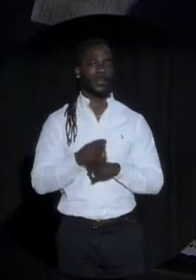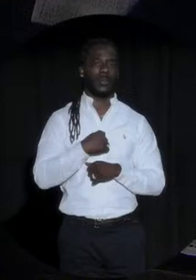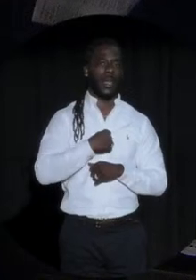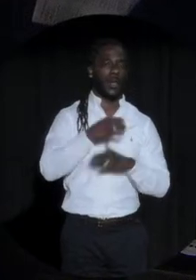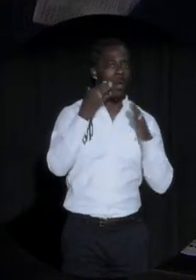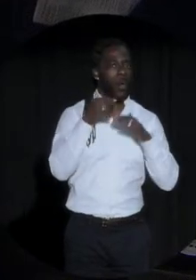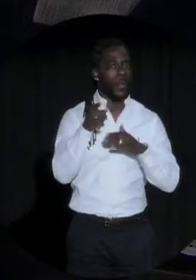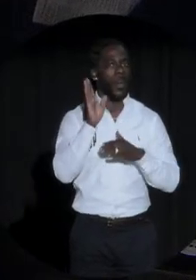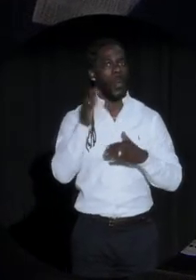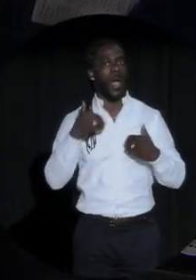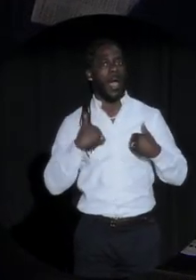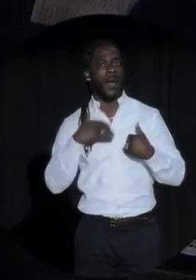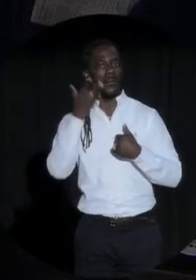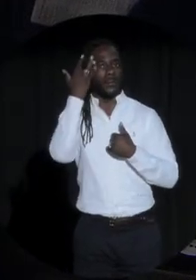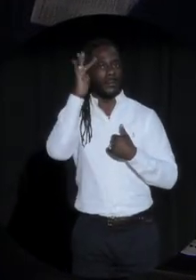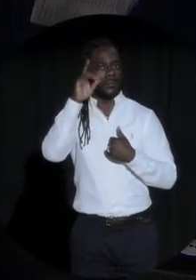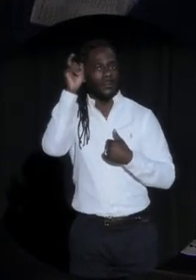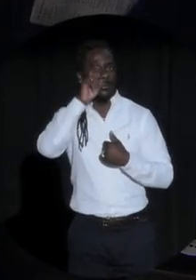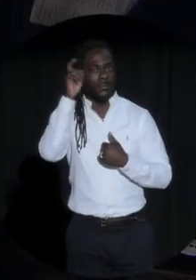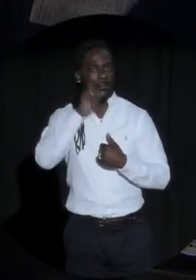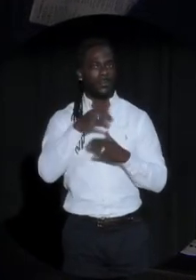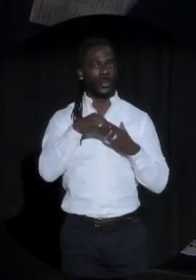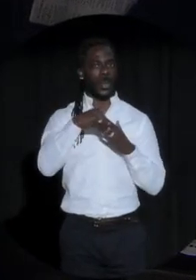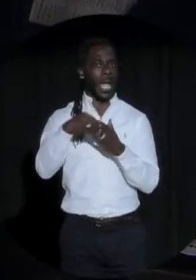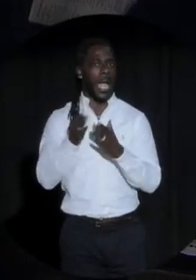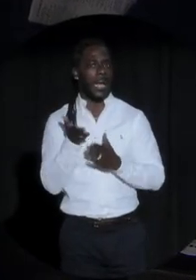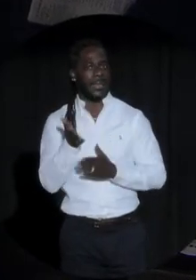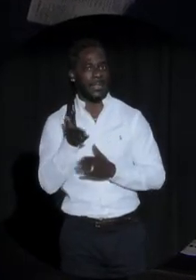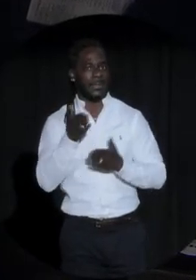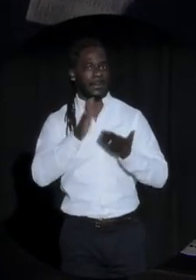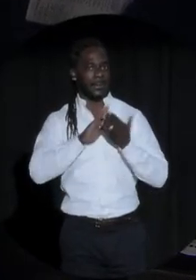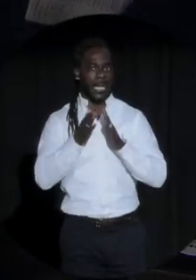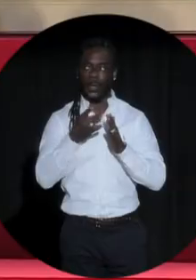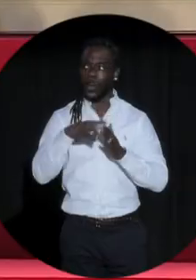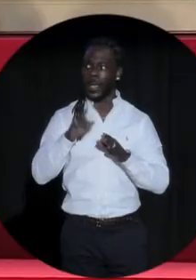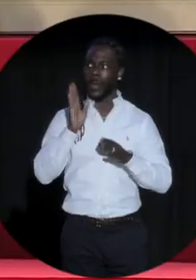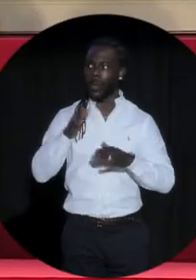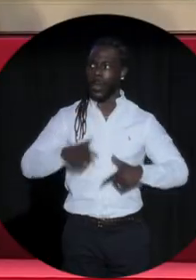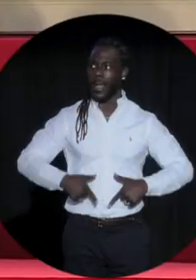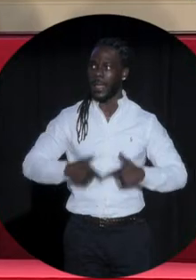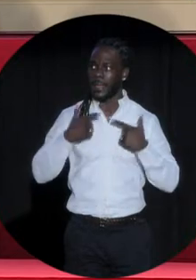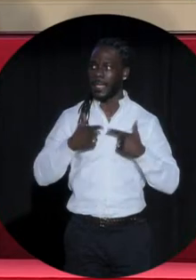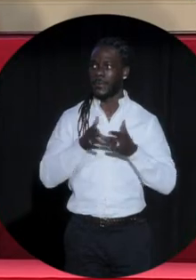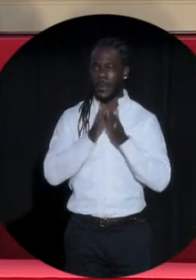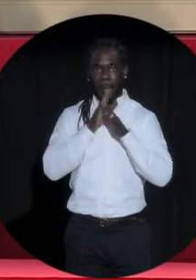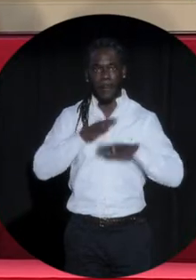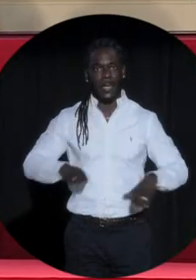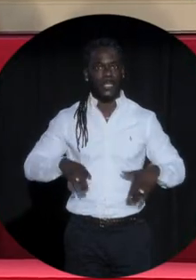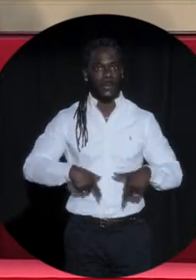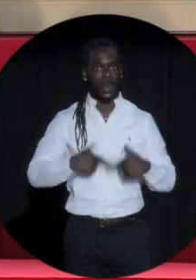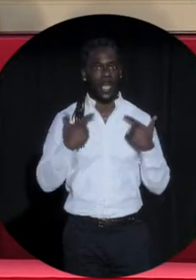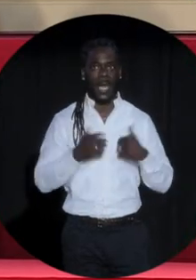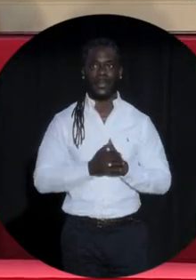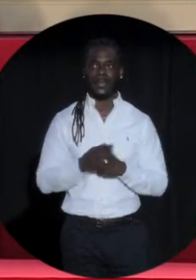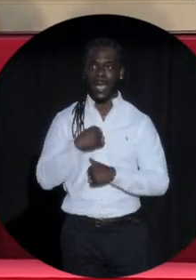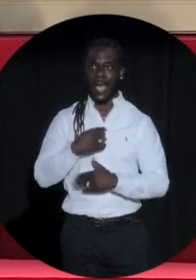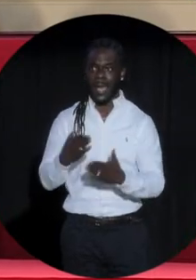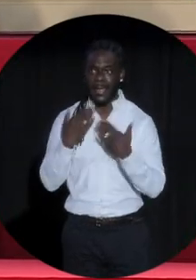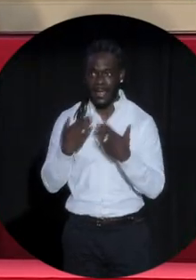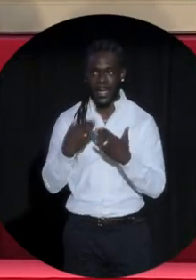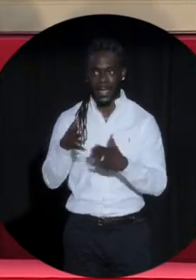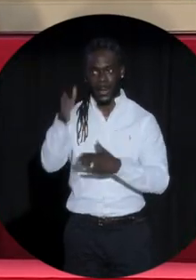to guide this county so that we will lead peaceable lives. I thank you, Father, that